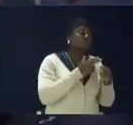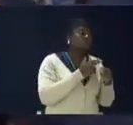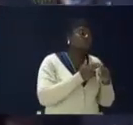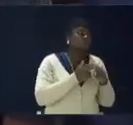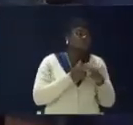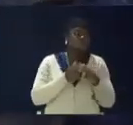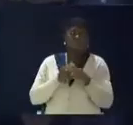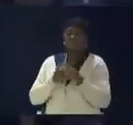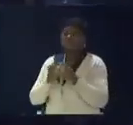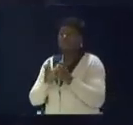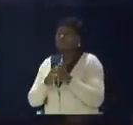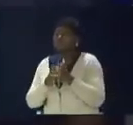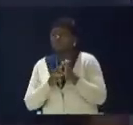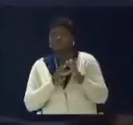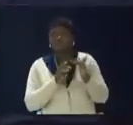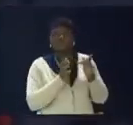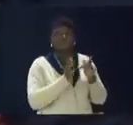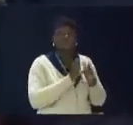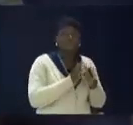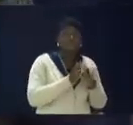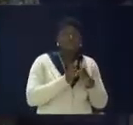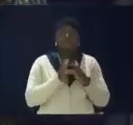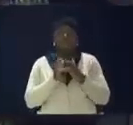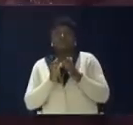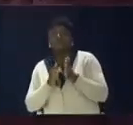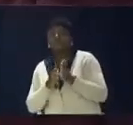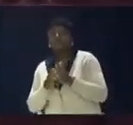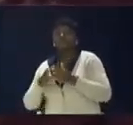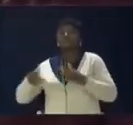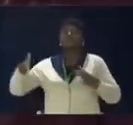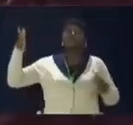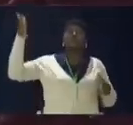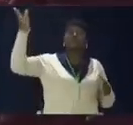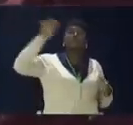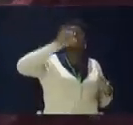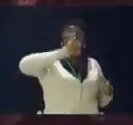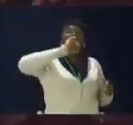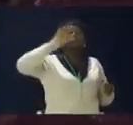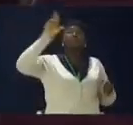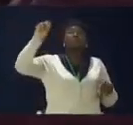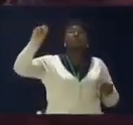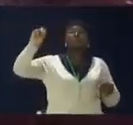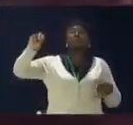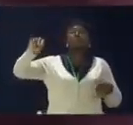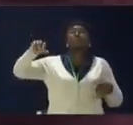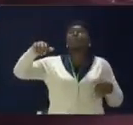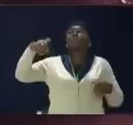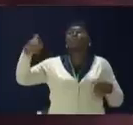His name is Jesus. There is no other name.